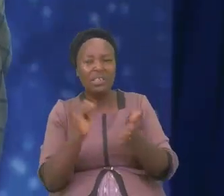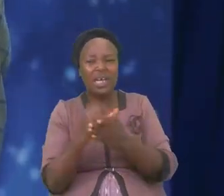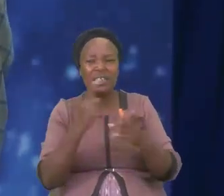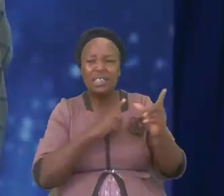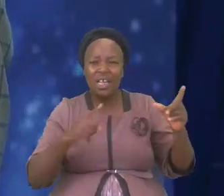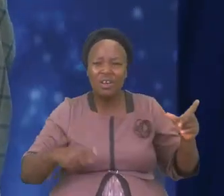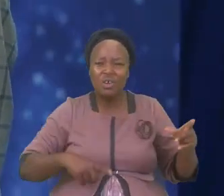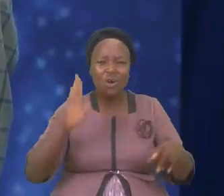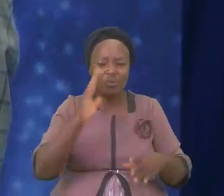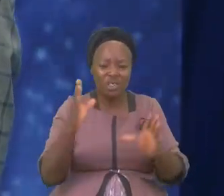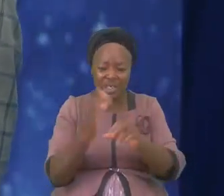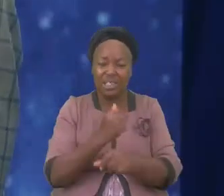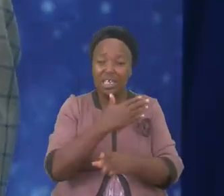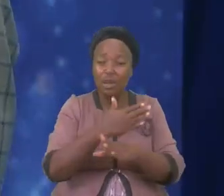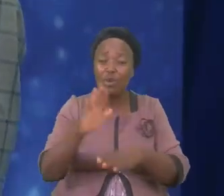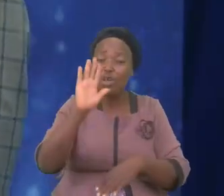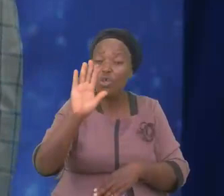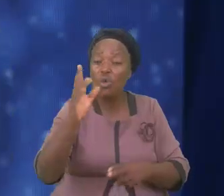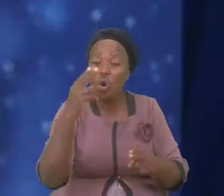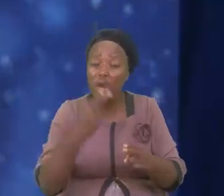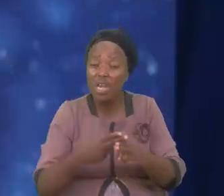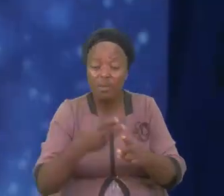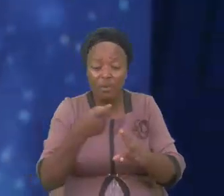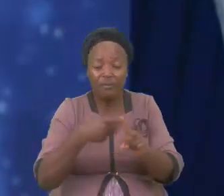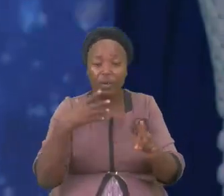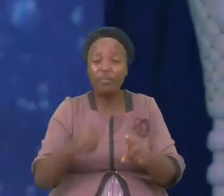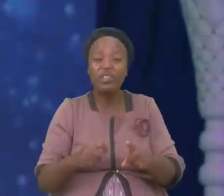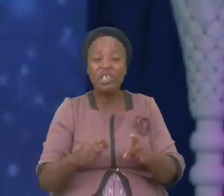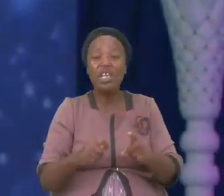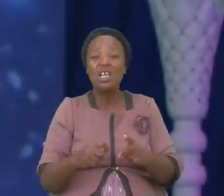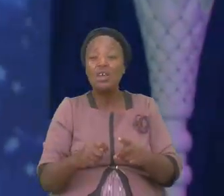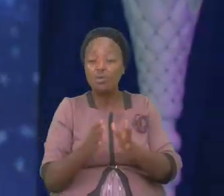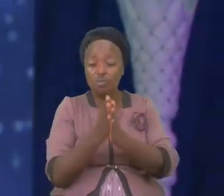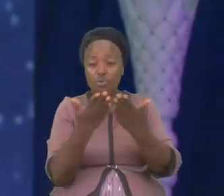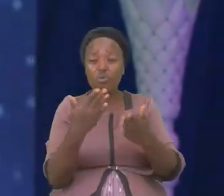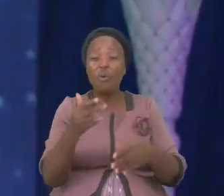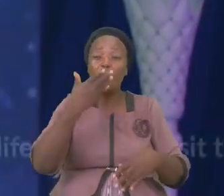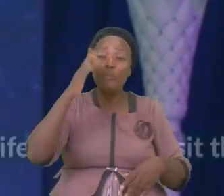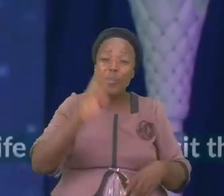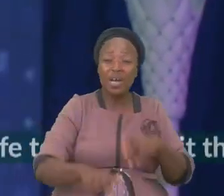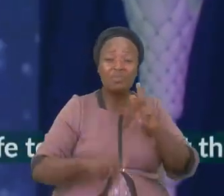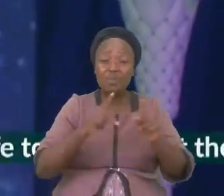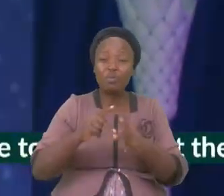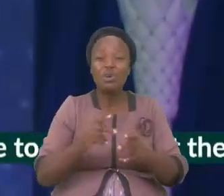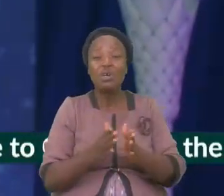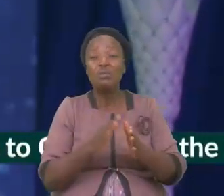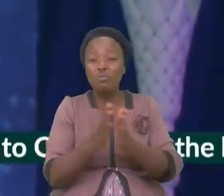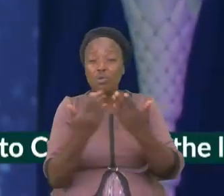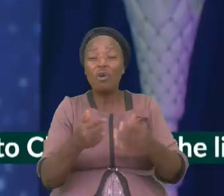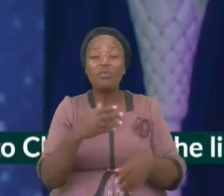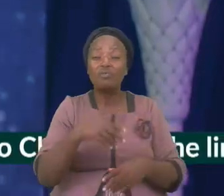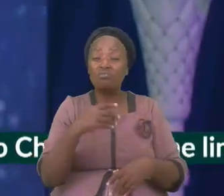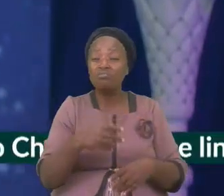of criminals, the book of sinners, the book of the unfortunate, the book of the perishing, the book of